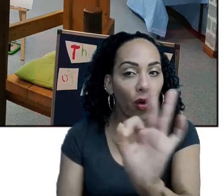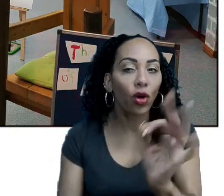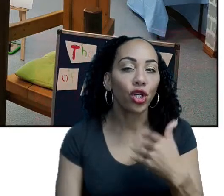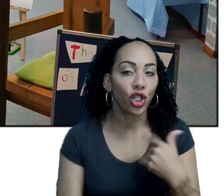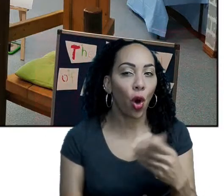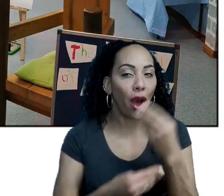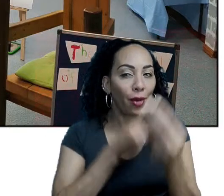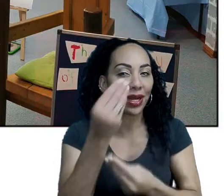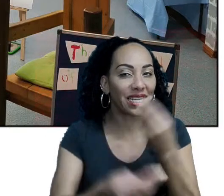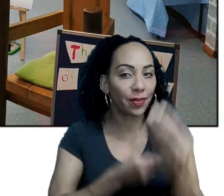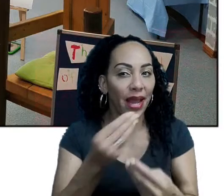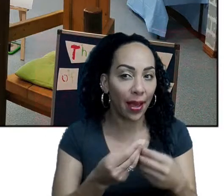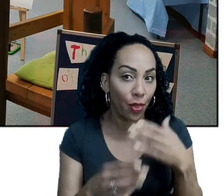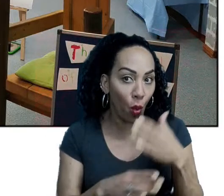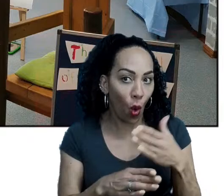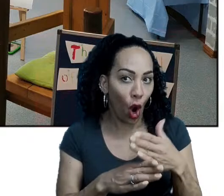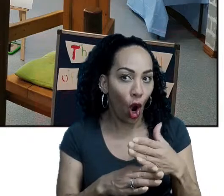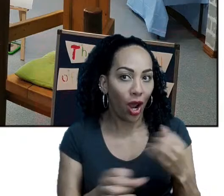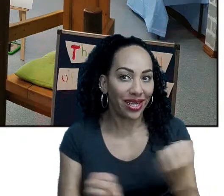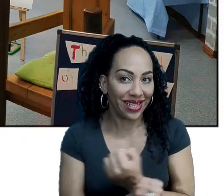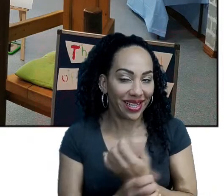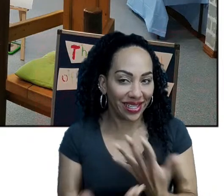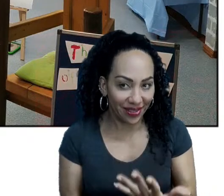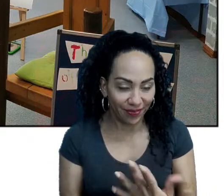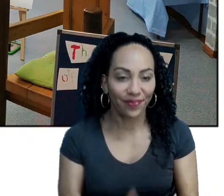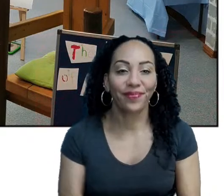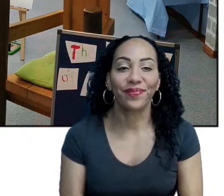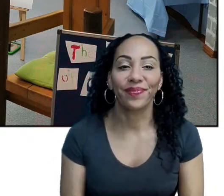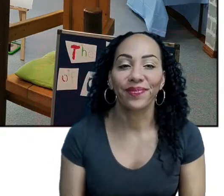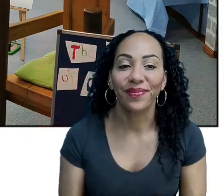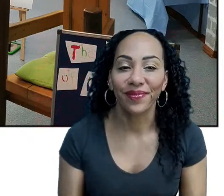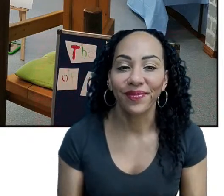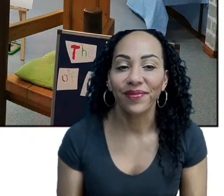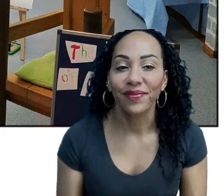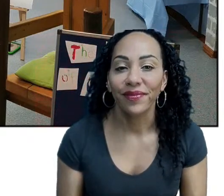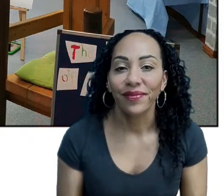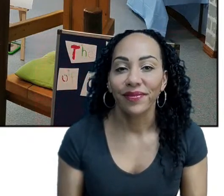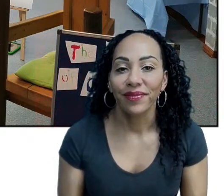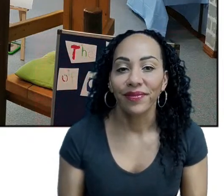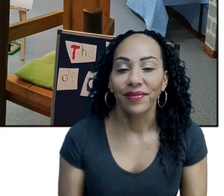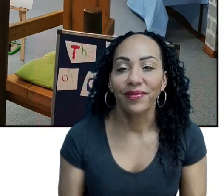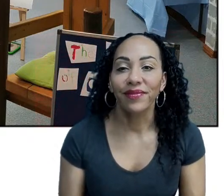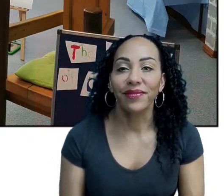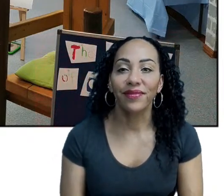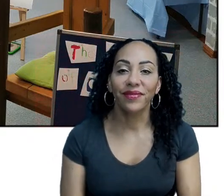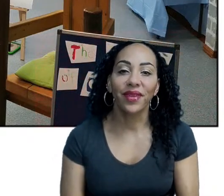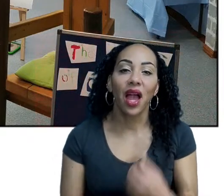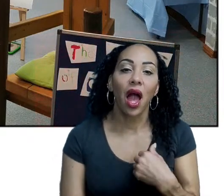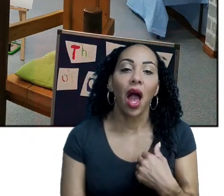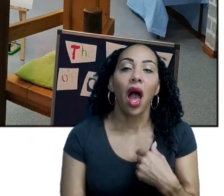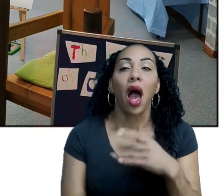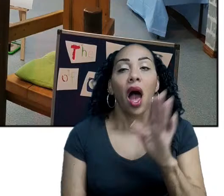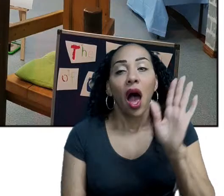said, when Martin introduced me, he said that I'm going to do examples of not so successful projects. I think I'll put a disclaimer